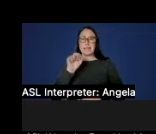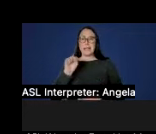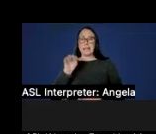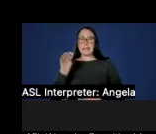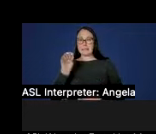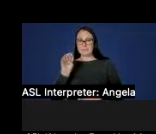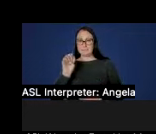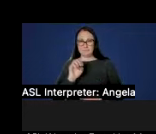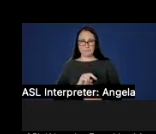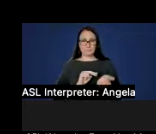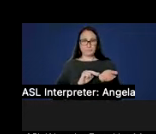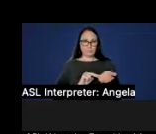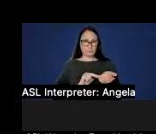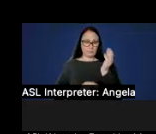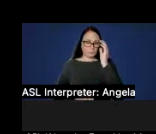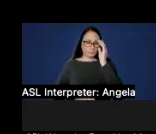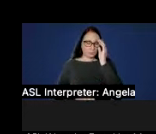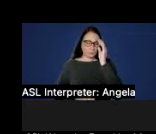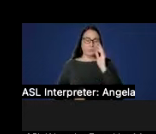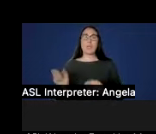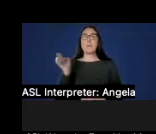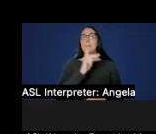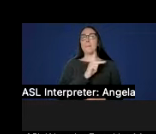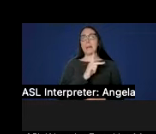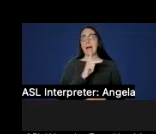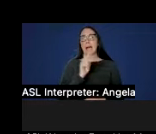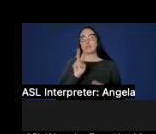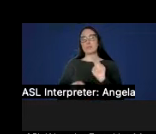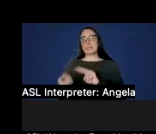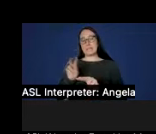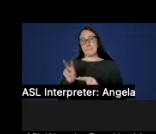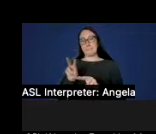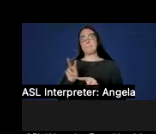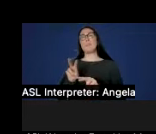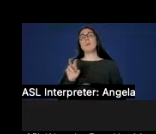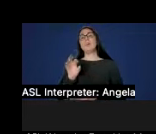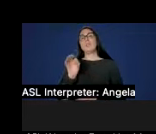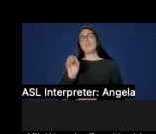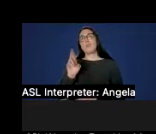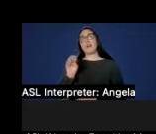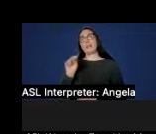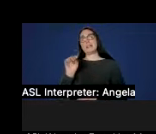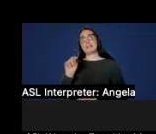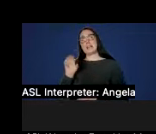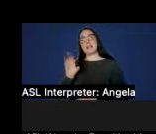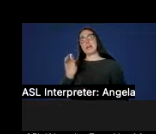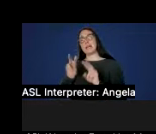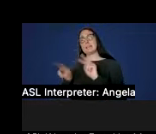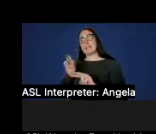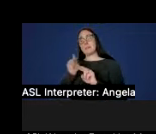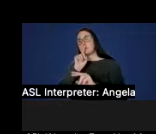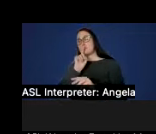All right, coming back to the exam. So the forensic exam, like we said, is a critical component of